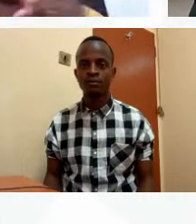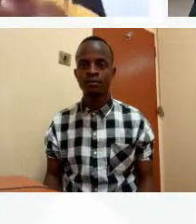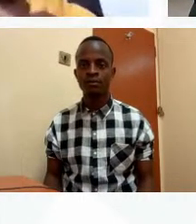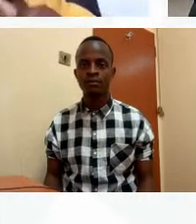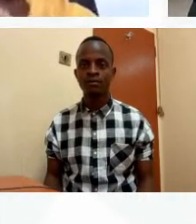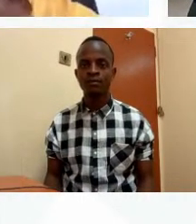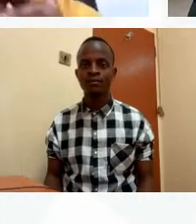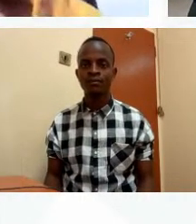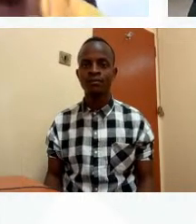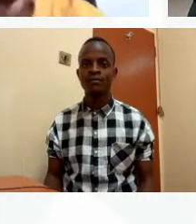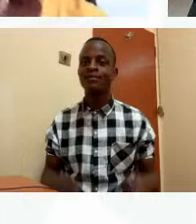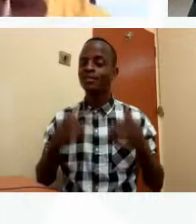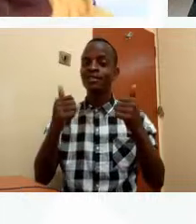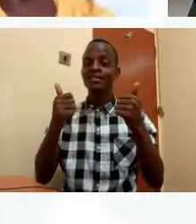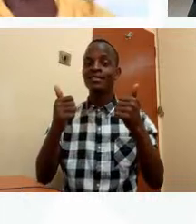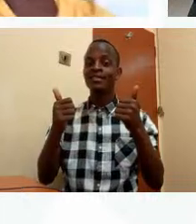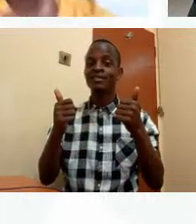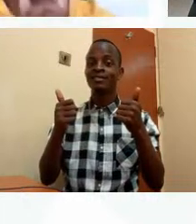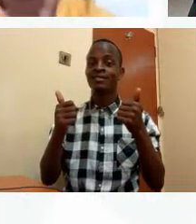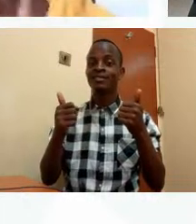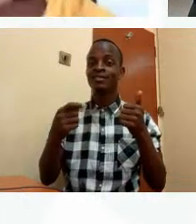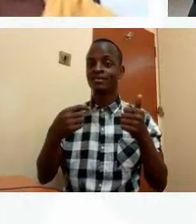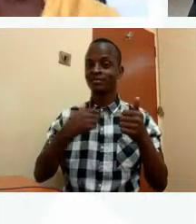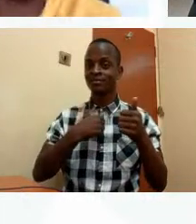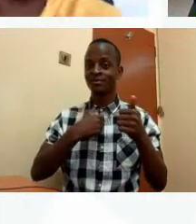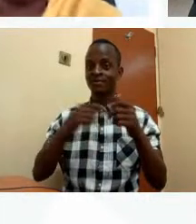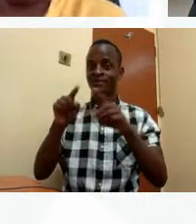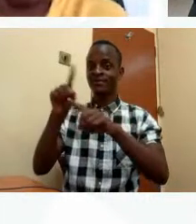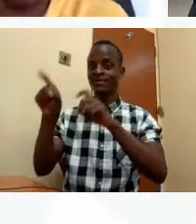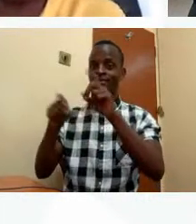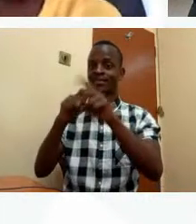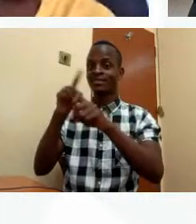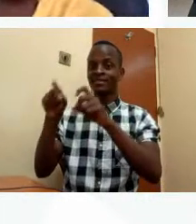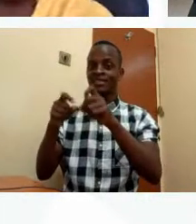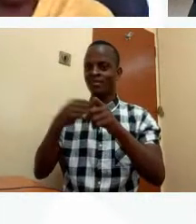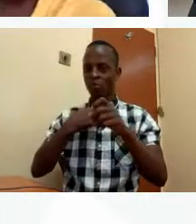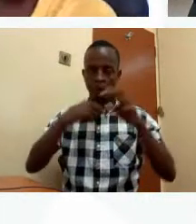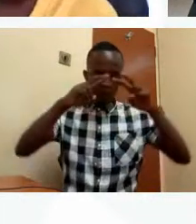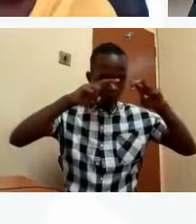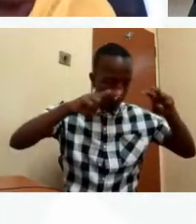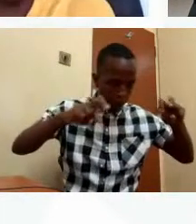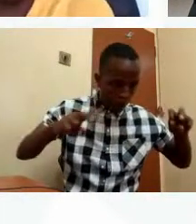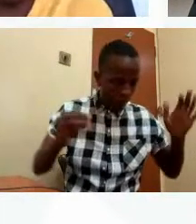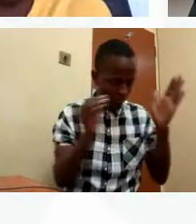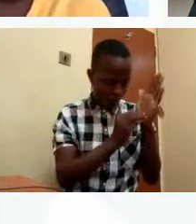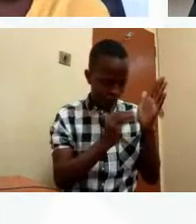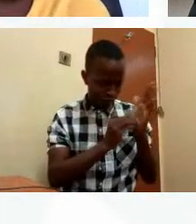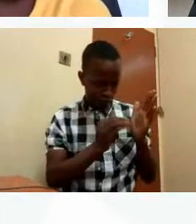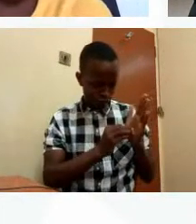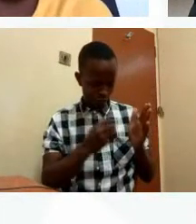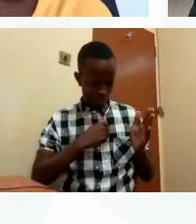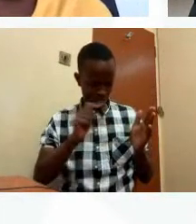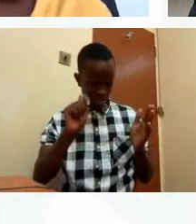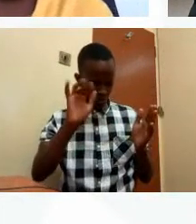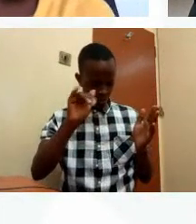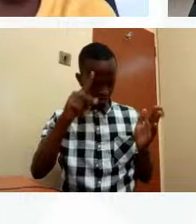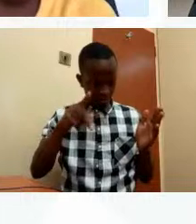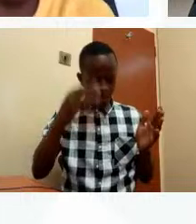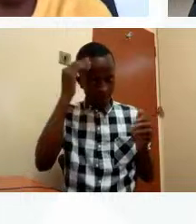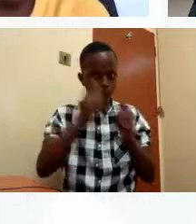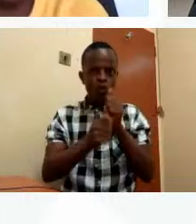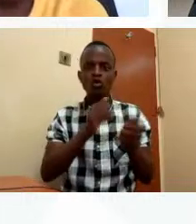To our online audience, if I was you, I would have been already going to look for that link and registering to be a TYP member, because it's gonna open